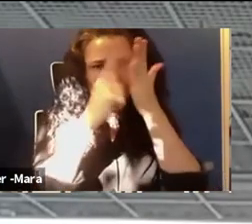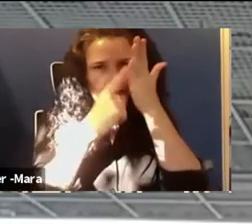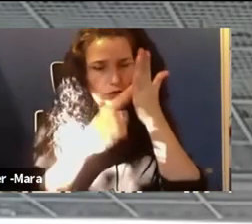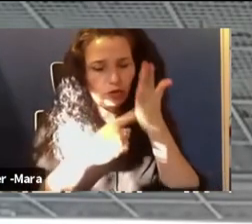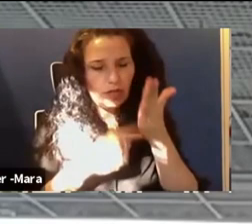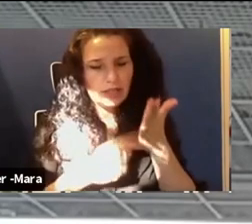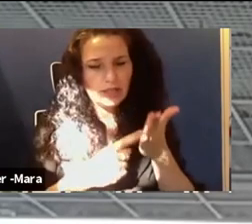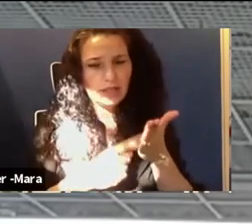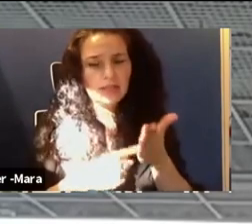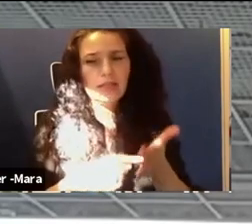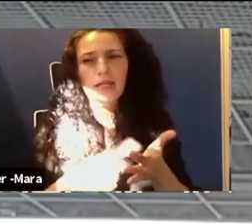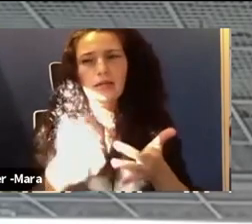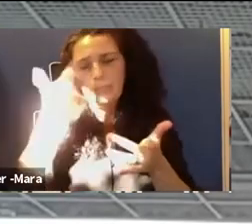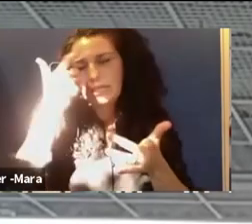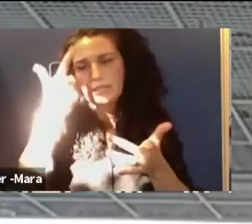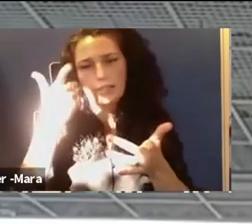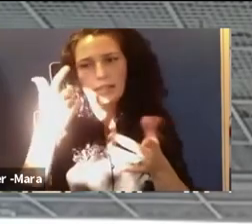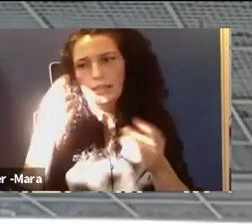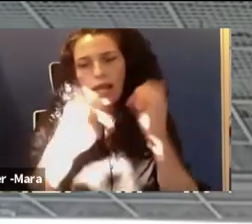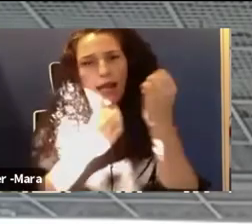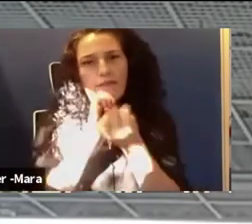to the rapid evolution of hardware and software.